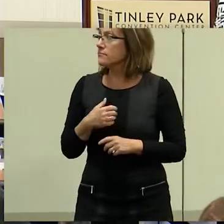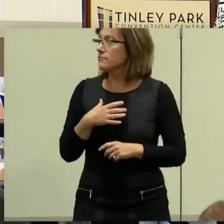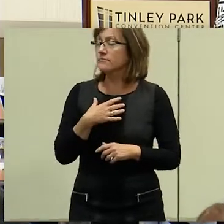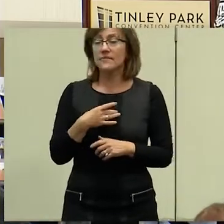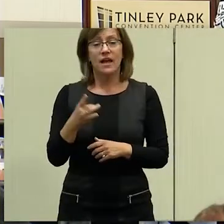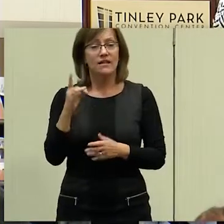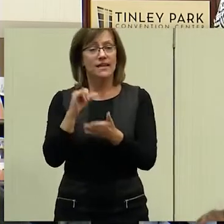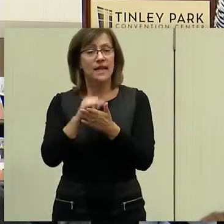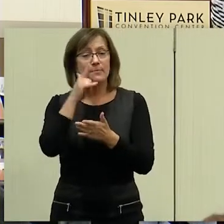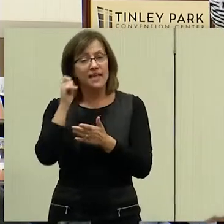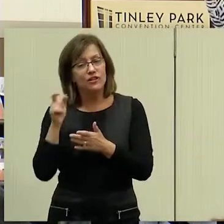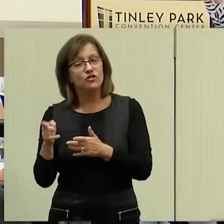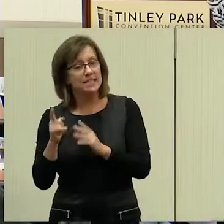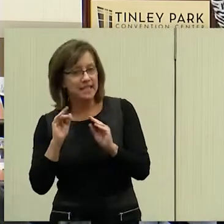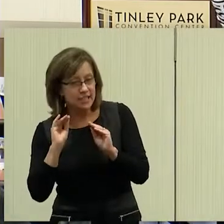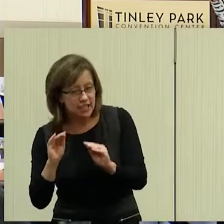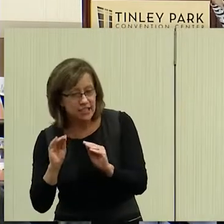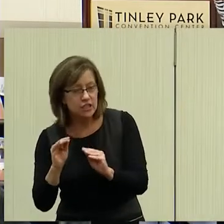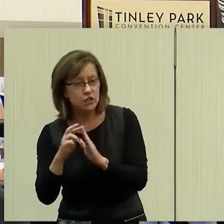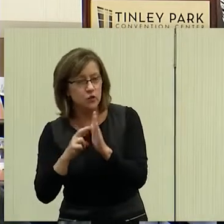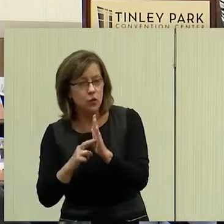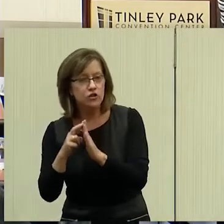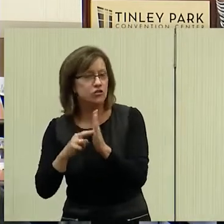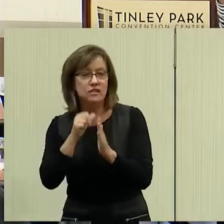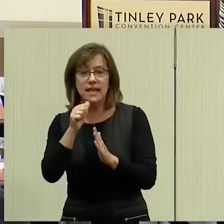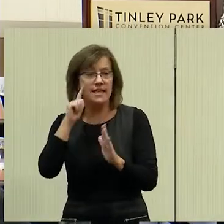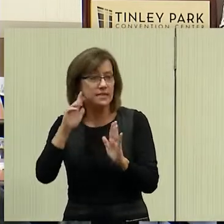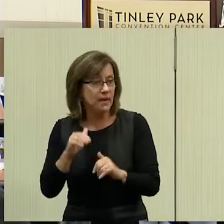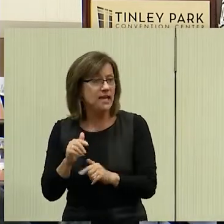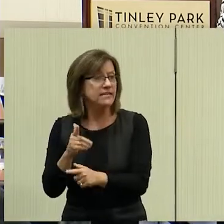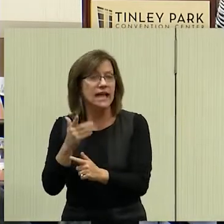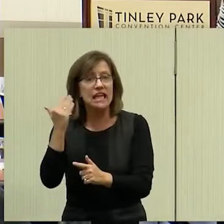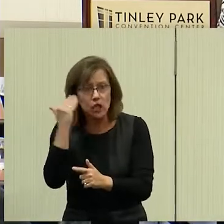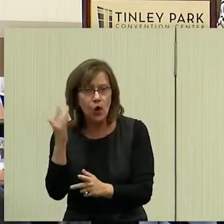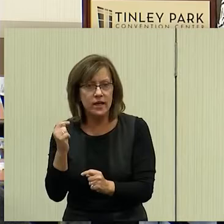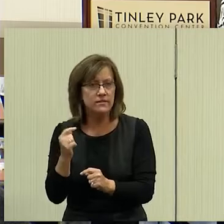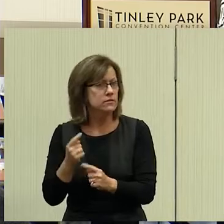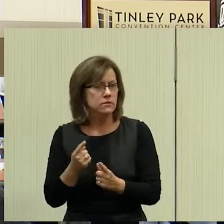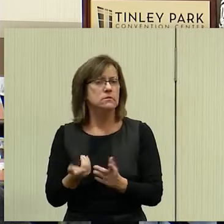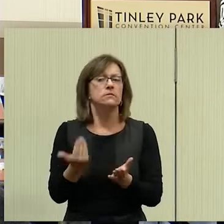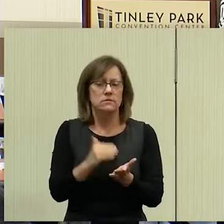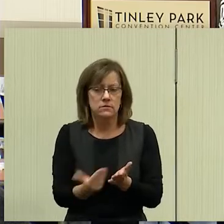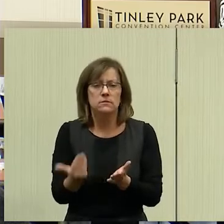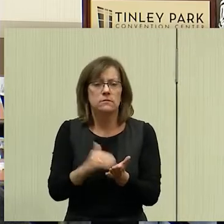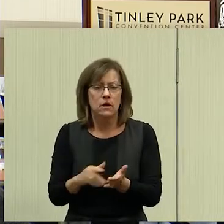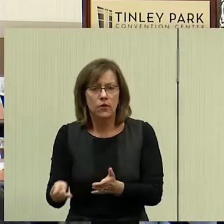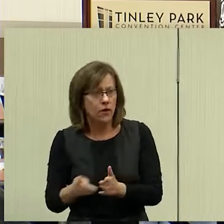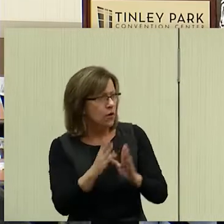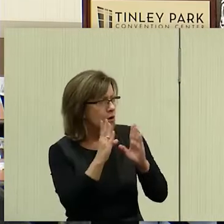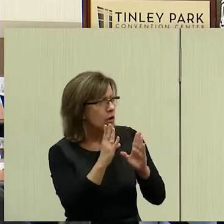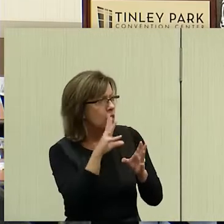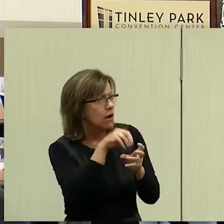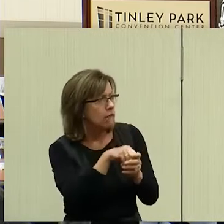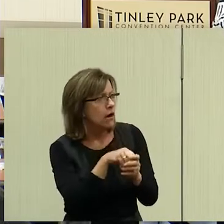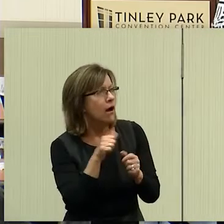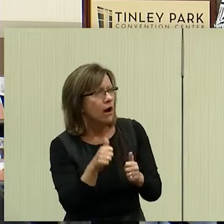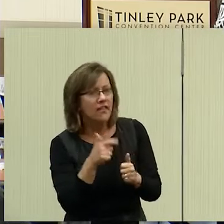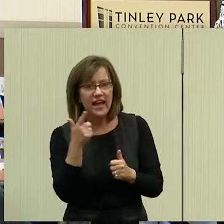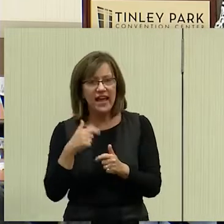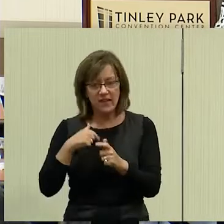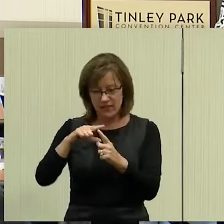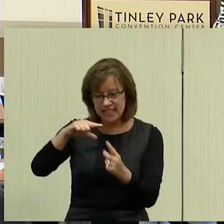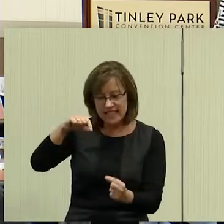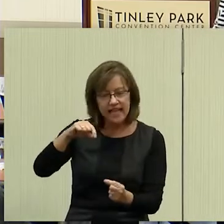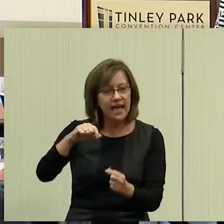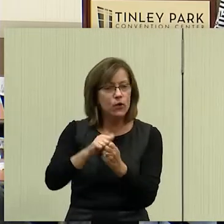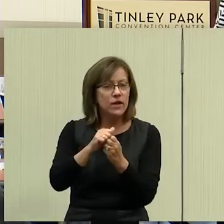not expecting they knew that. She's going over it, teaching it multiple times. They are engaged in it, right? Because they have those sticks. Now, one